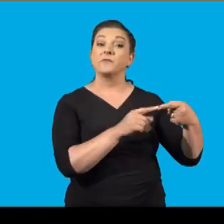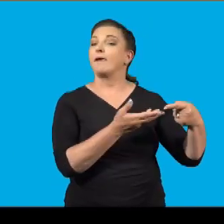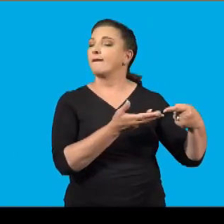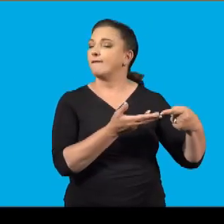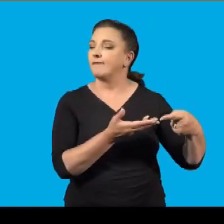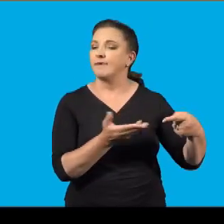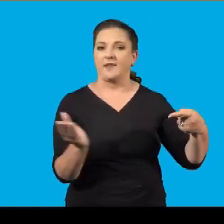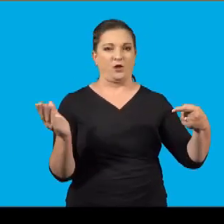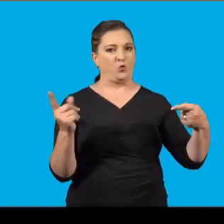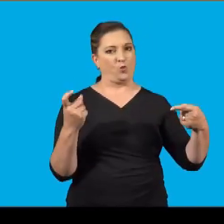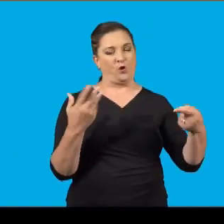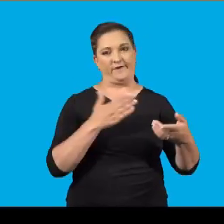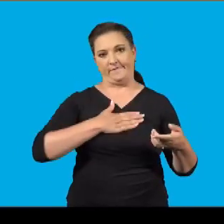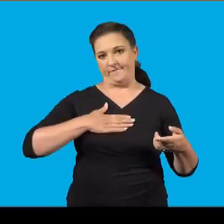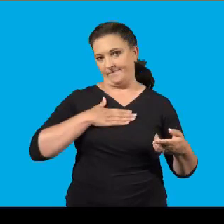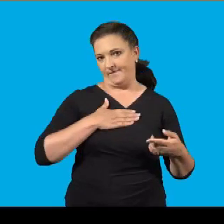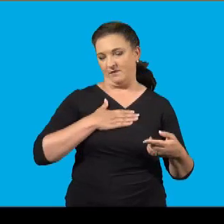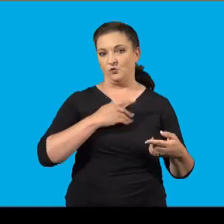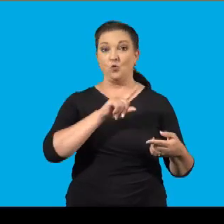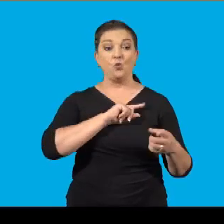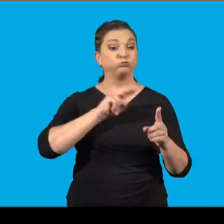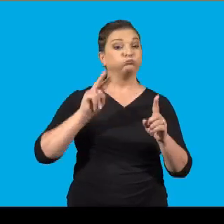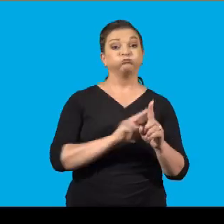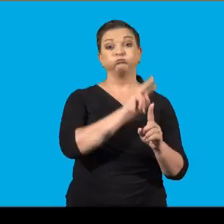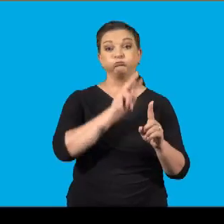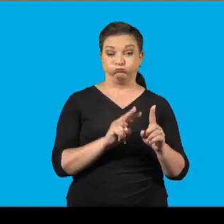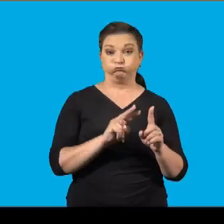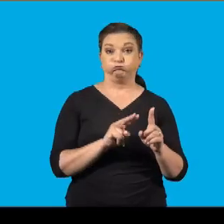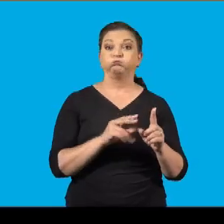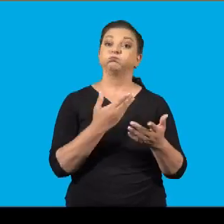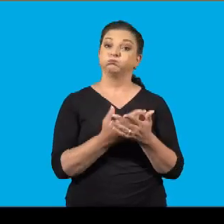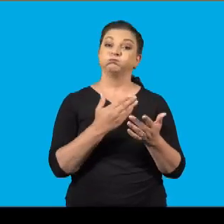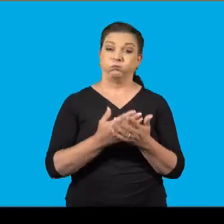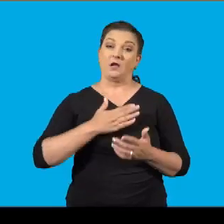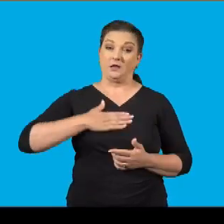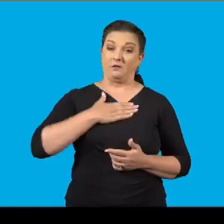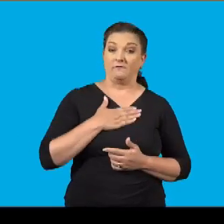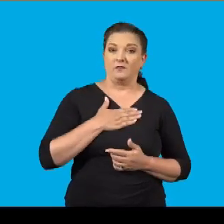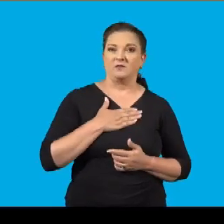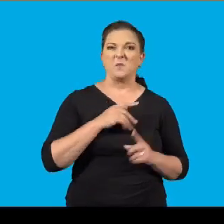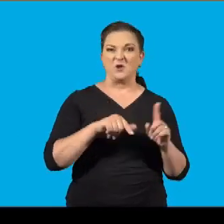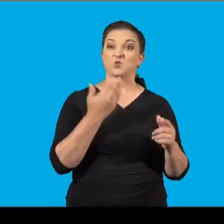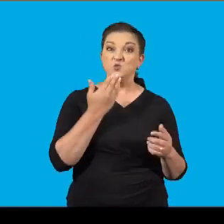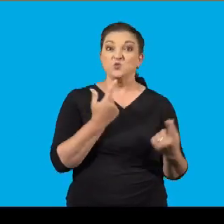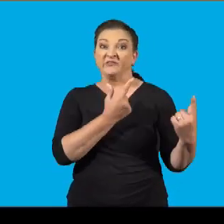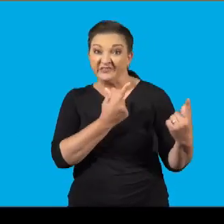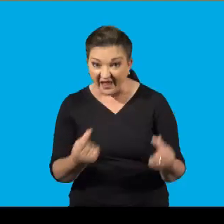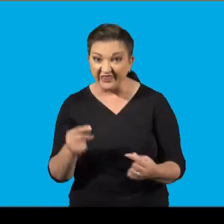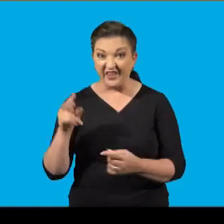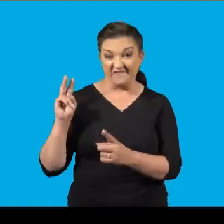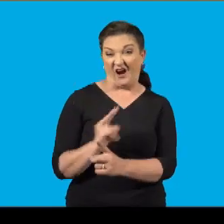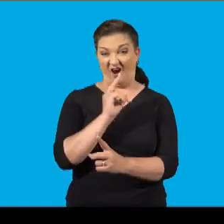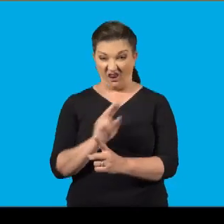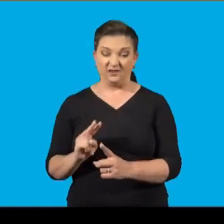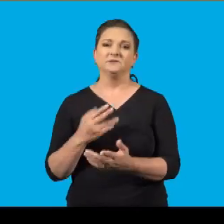says anybody who felt they had been a victim of violence, and it says perpetrators of violence could